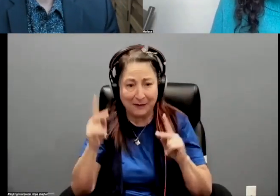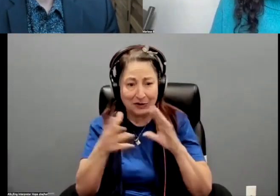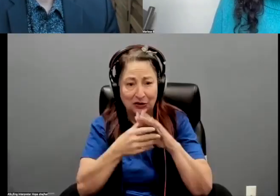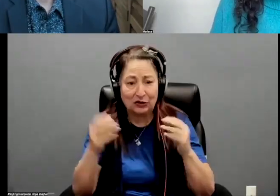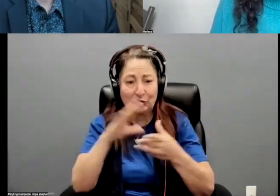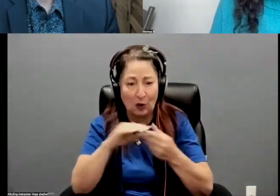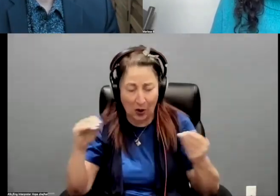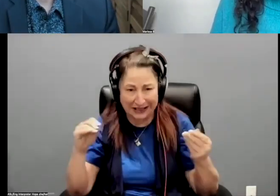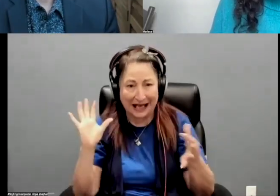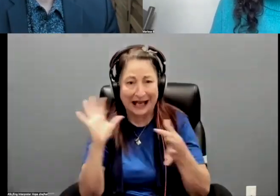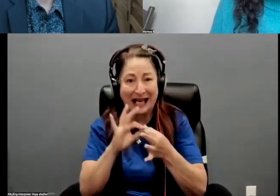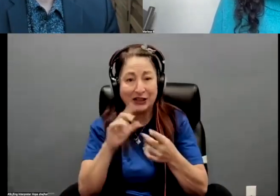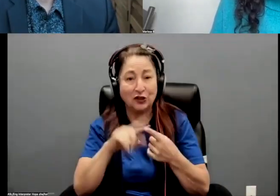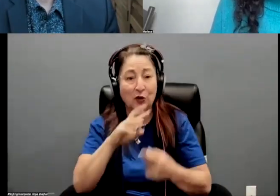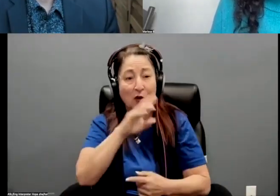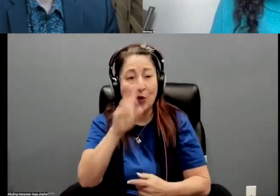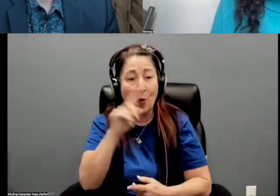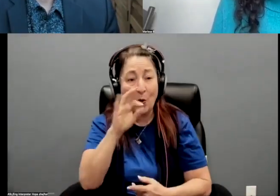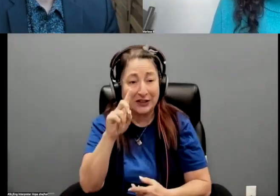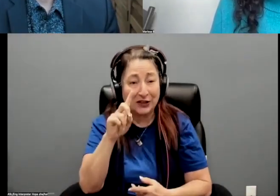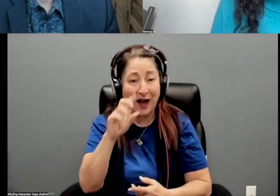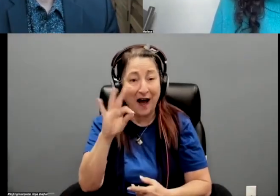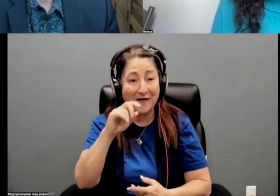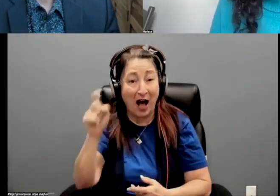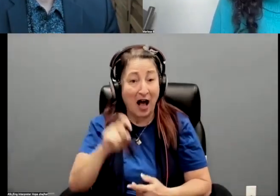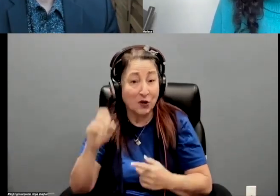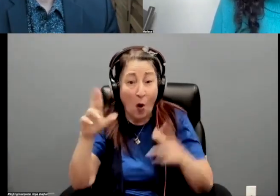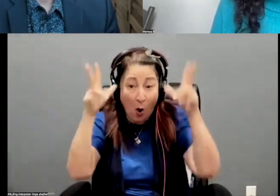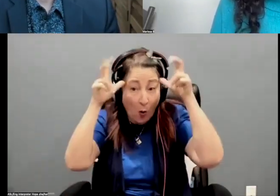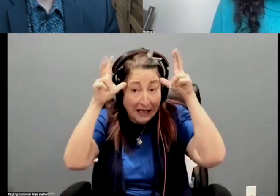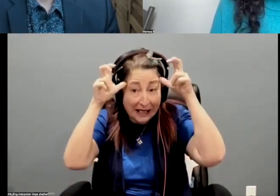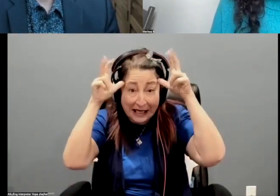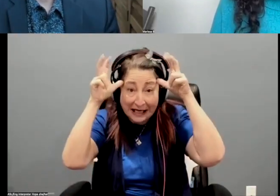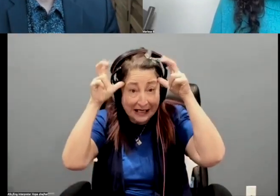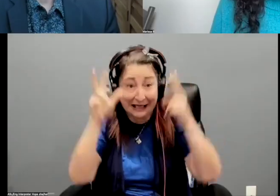to either The Wizard of Oz or Wicked itself has been really amazing.